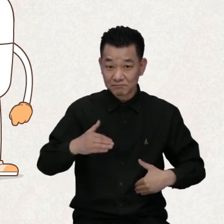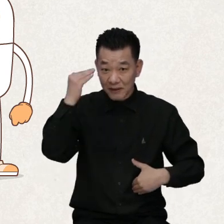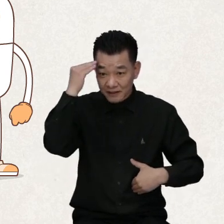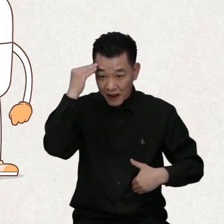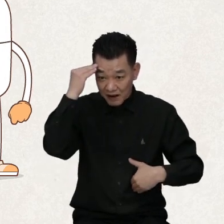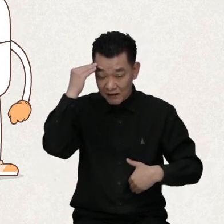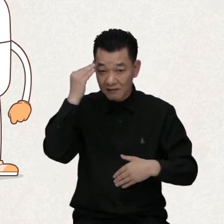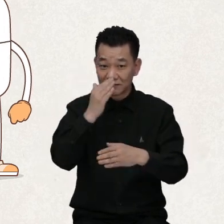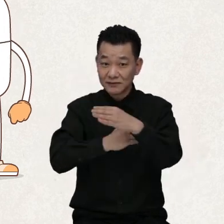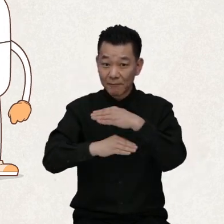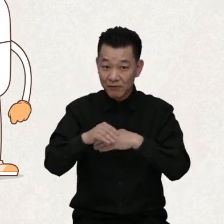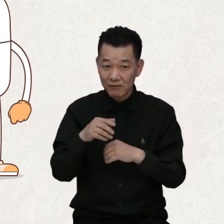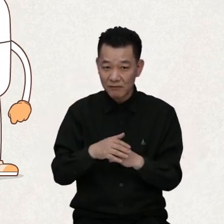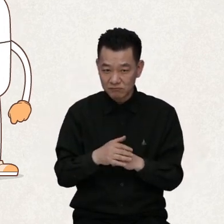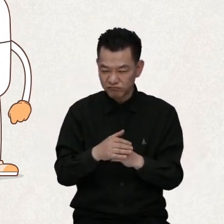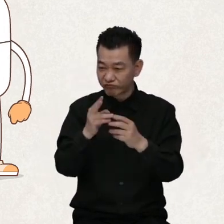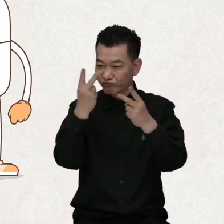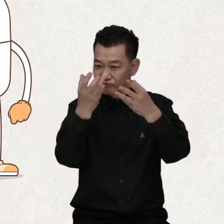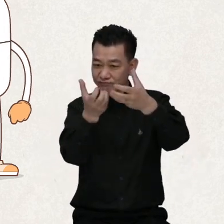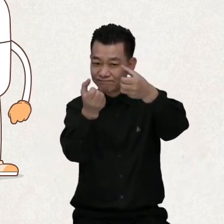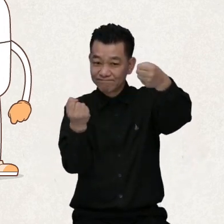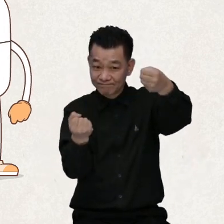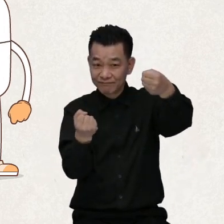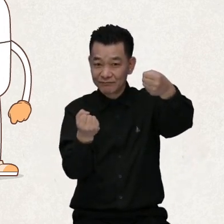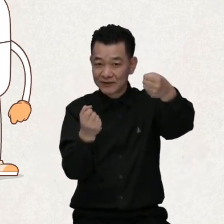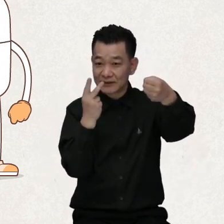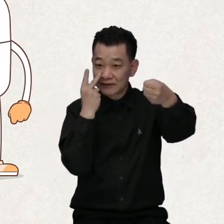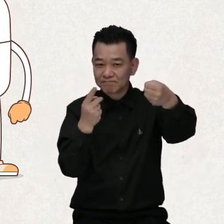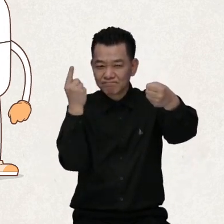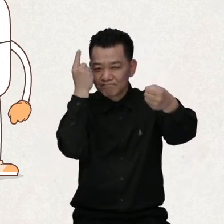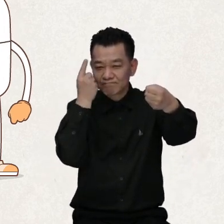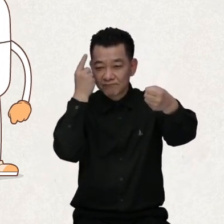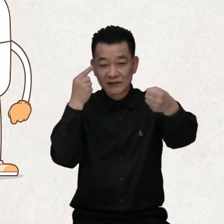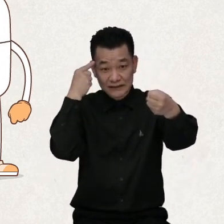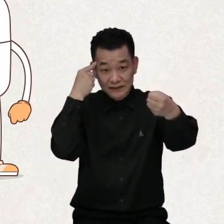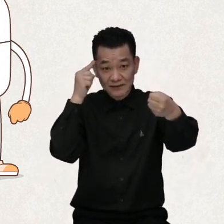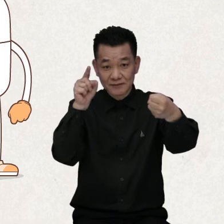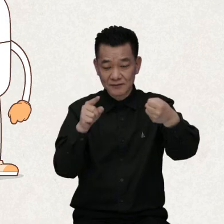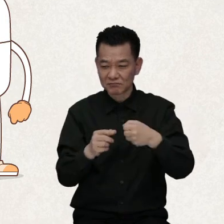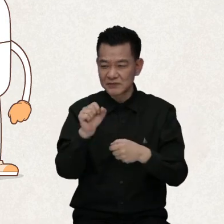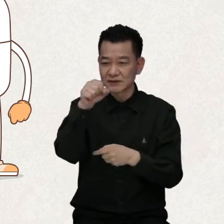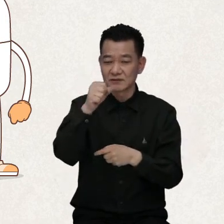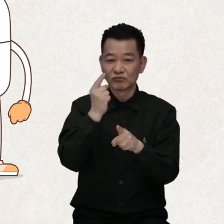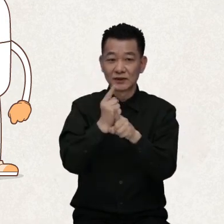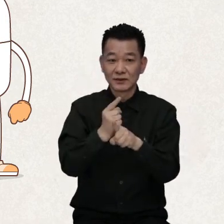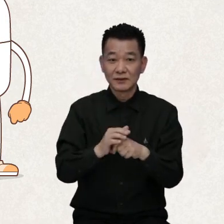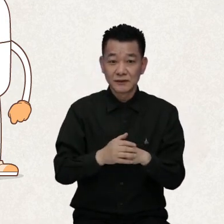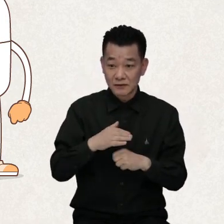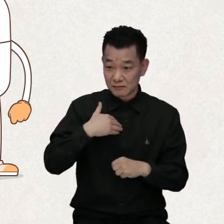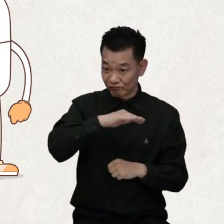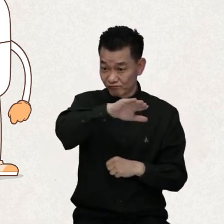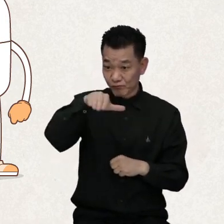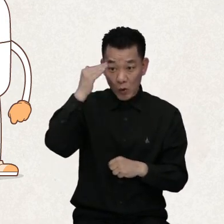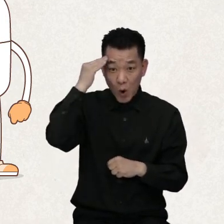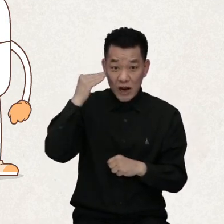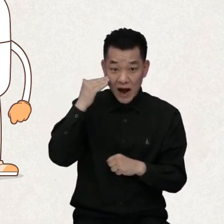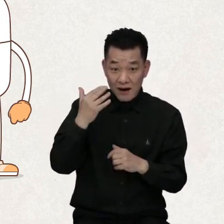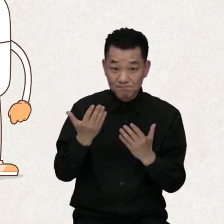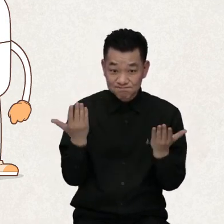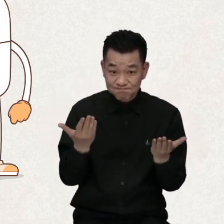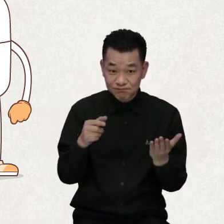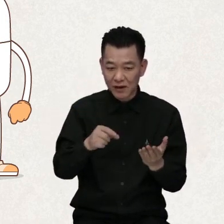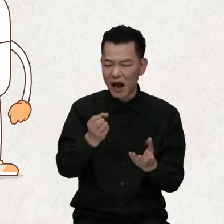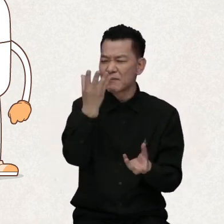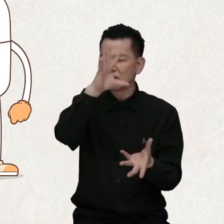can also be classified into physical and mental disabilities? That's correct. Do you know how many types